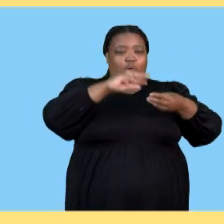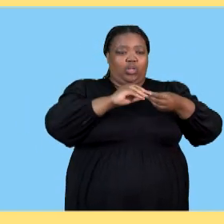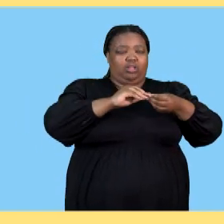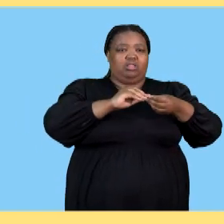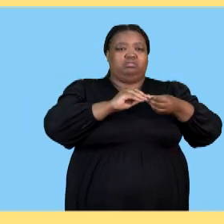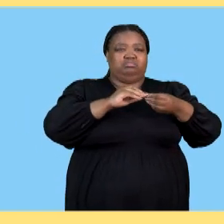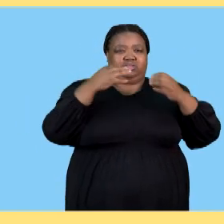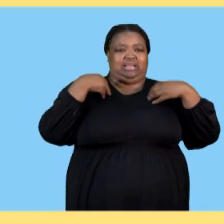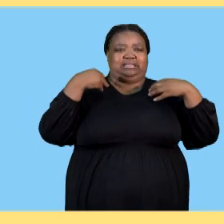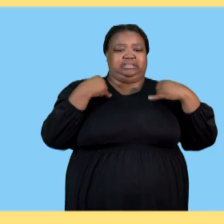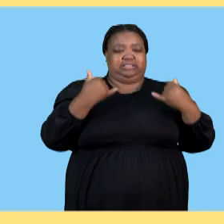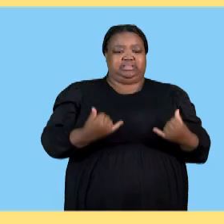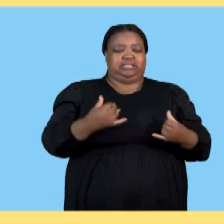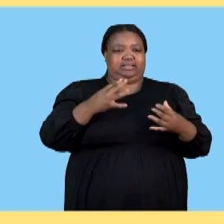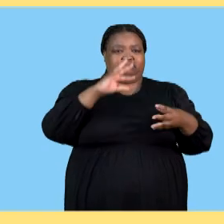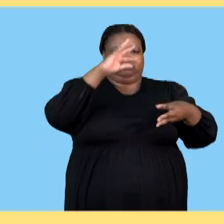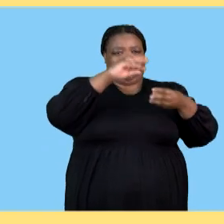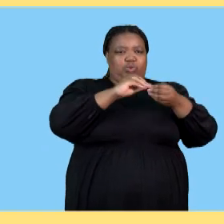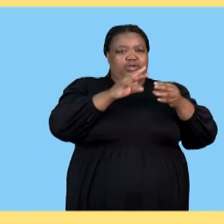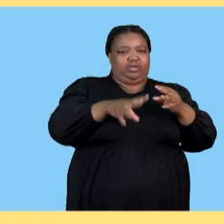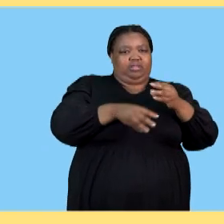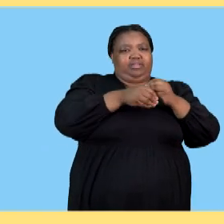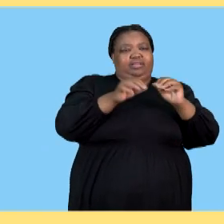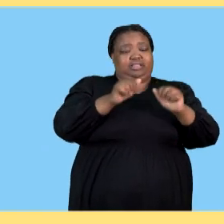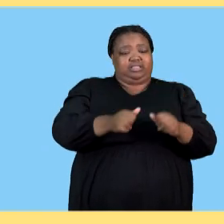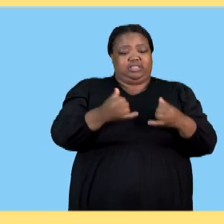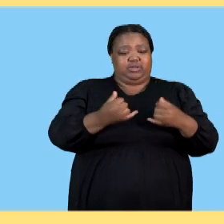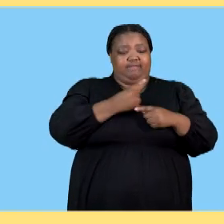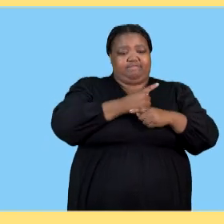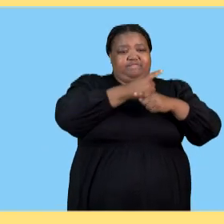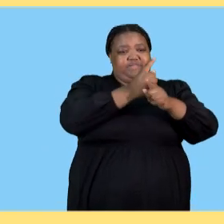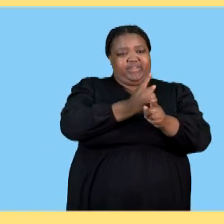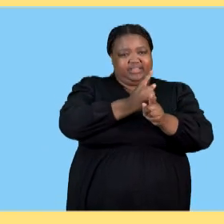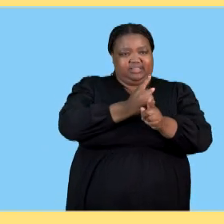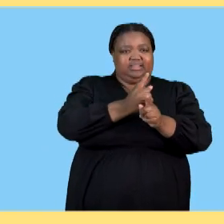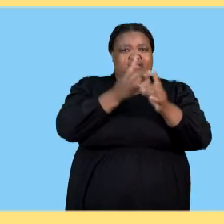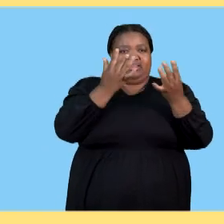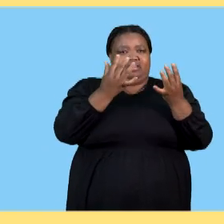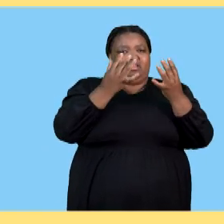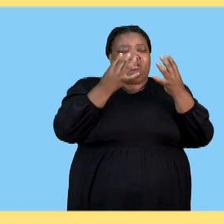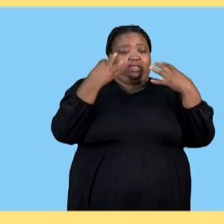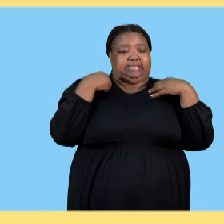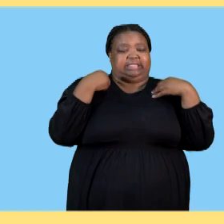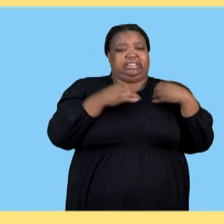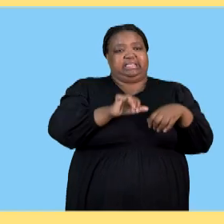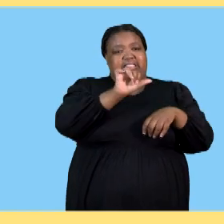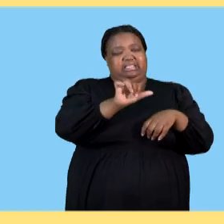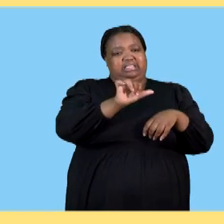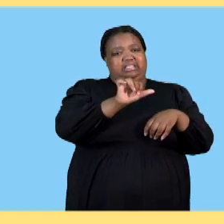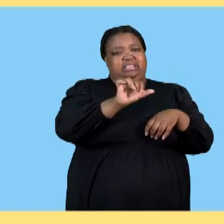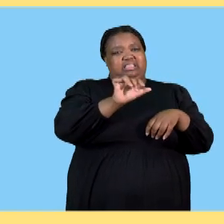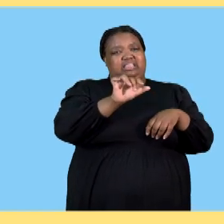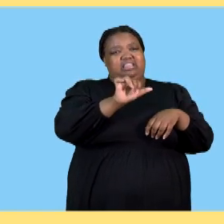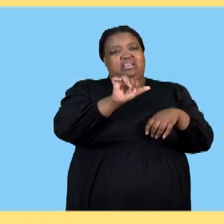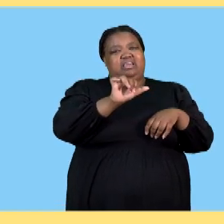all our assets. So we start off first with our fixed assets, which is 600,000. That is